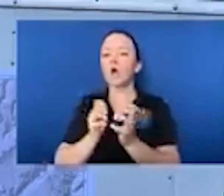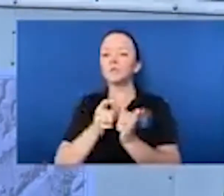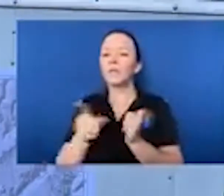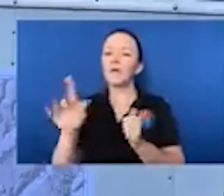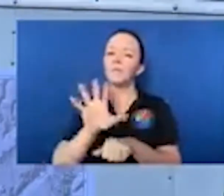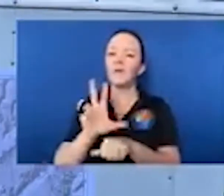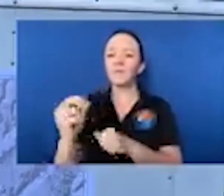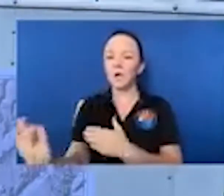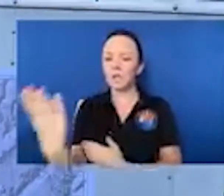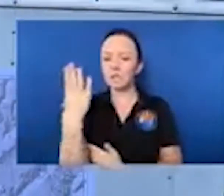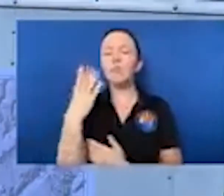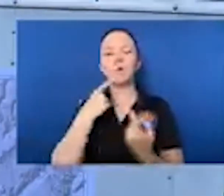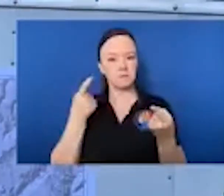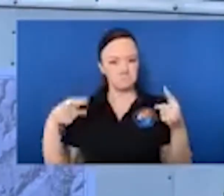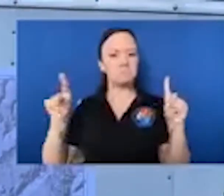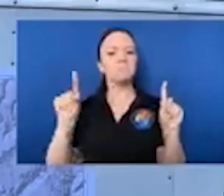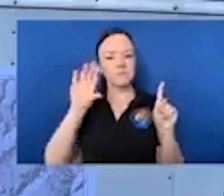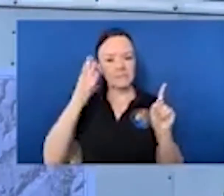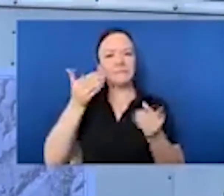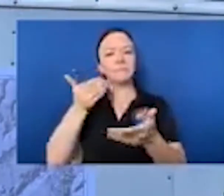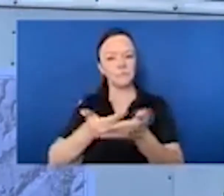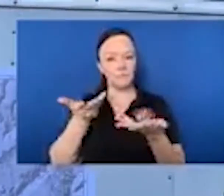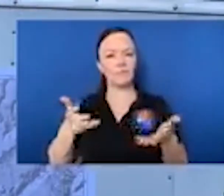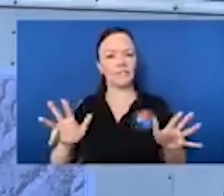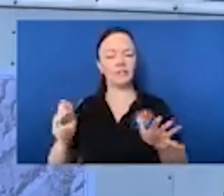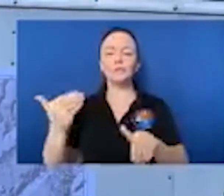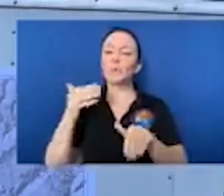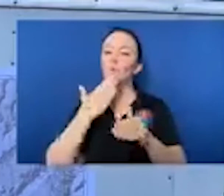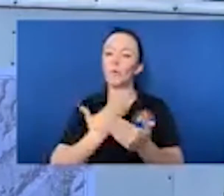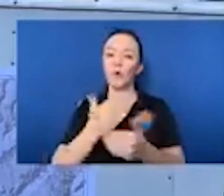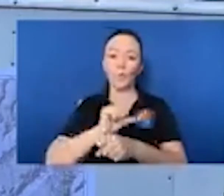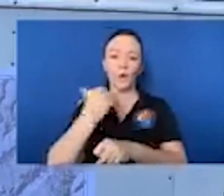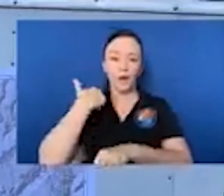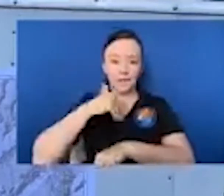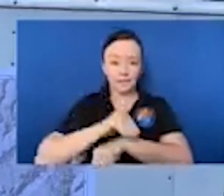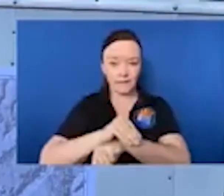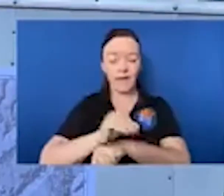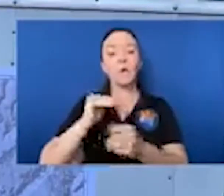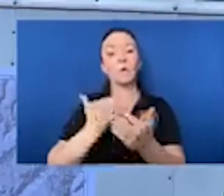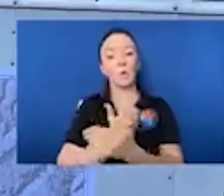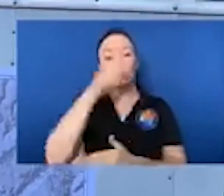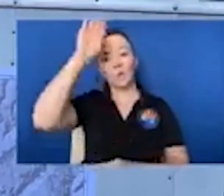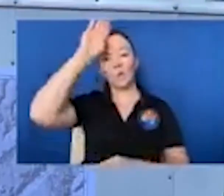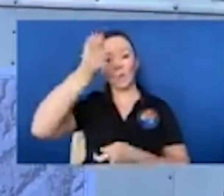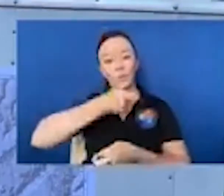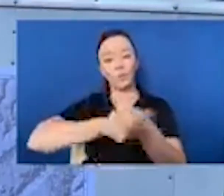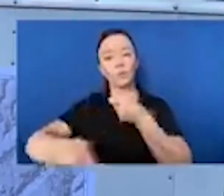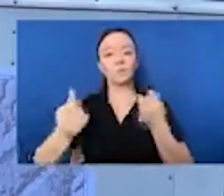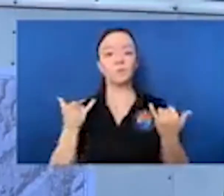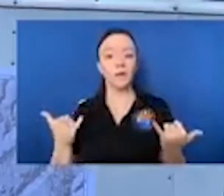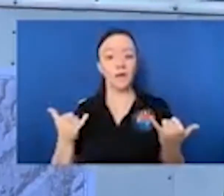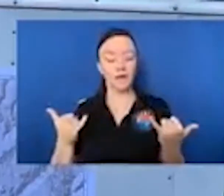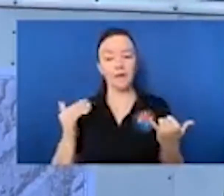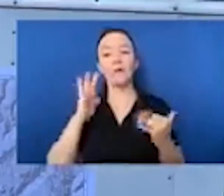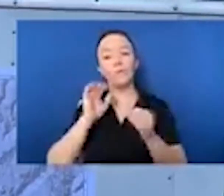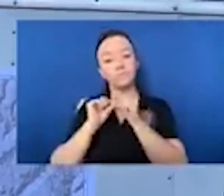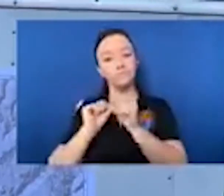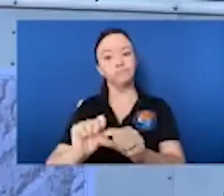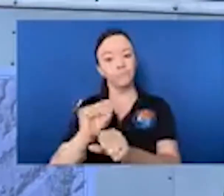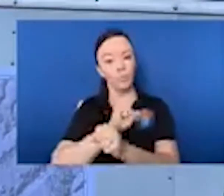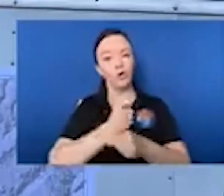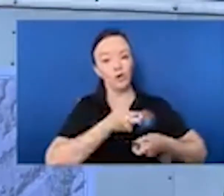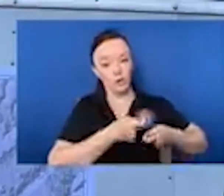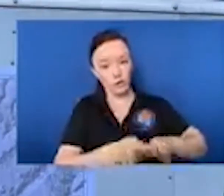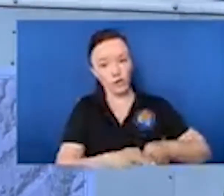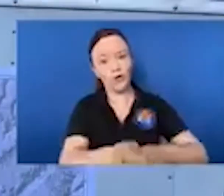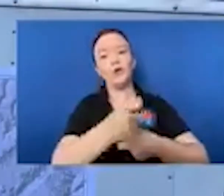about 5:30 this morning, and they were about finished. So real good work last night. We're going to be inserting new crews in there today to pick